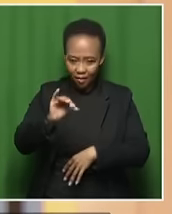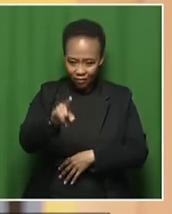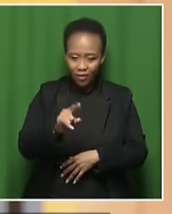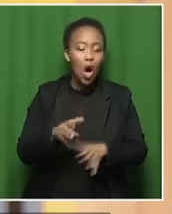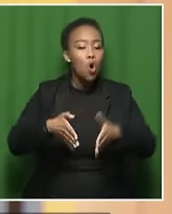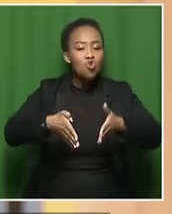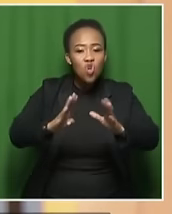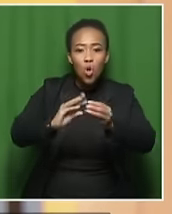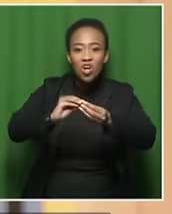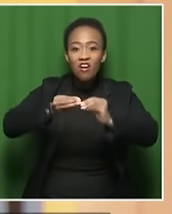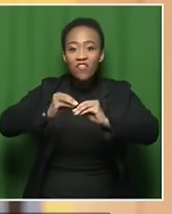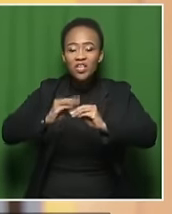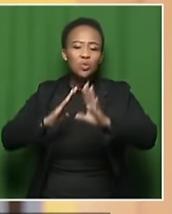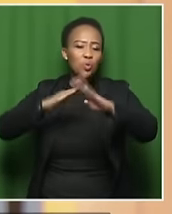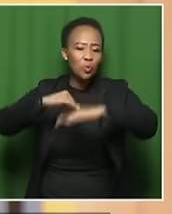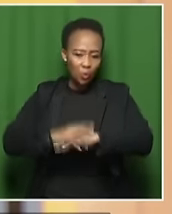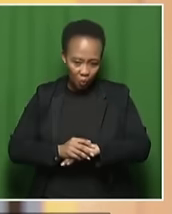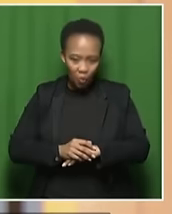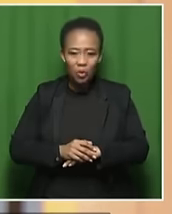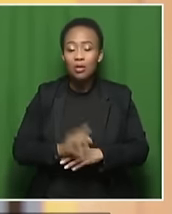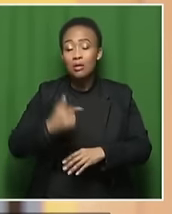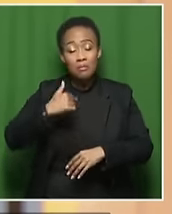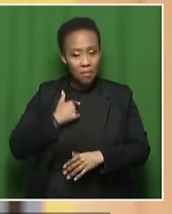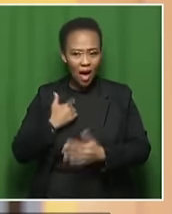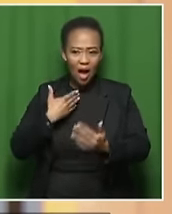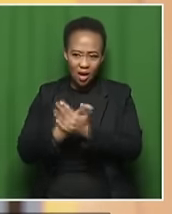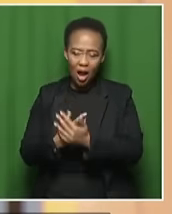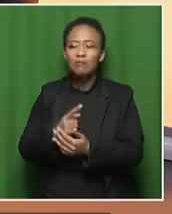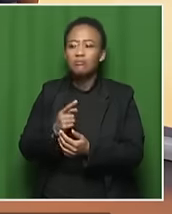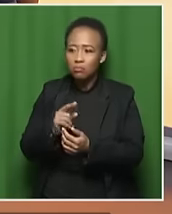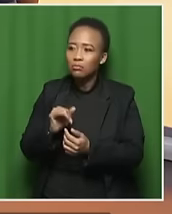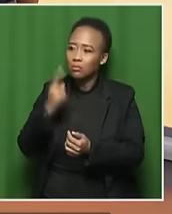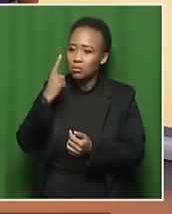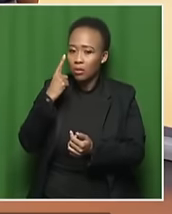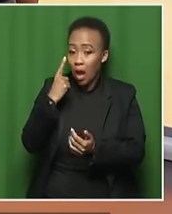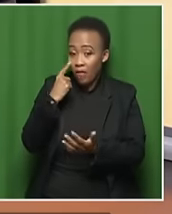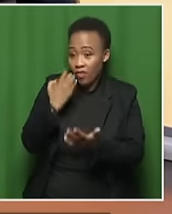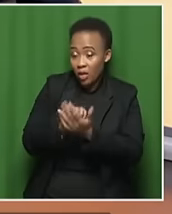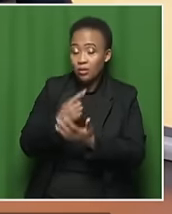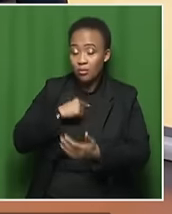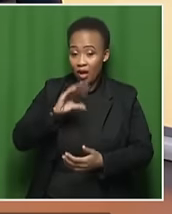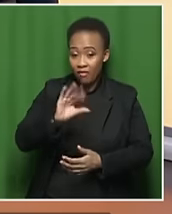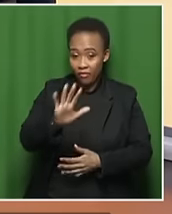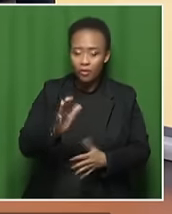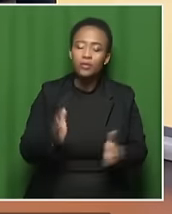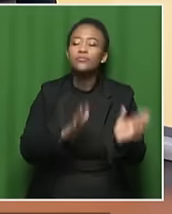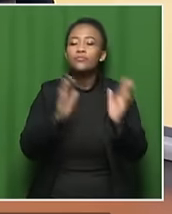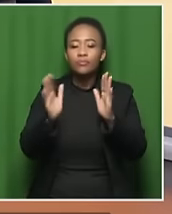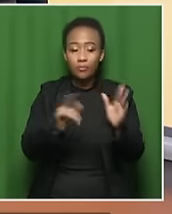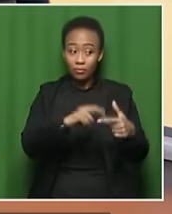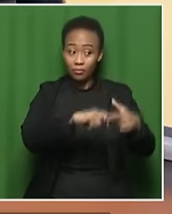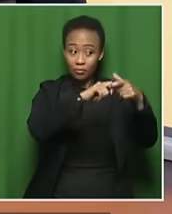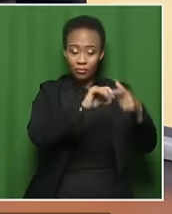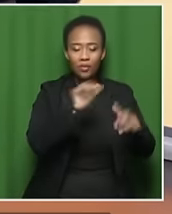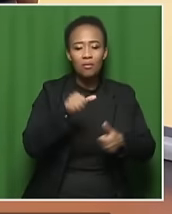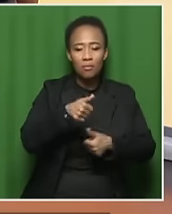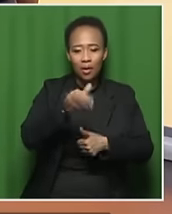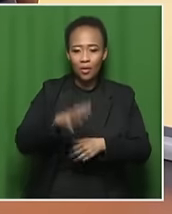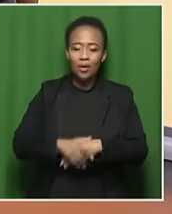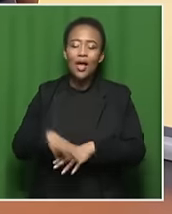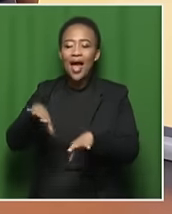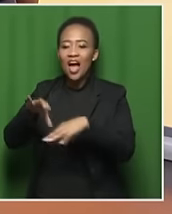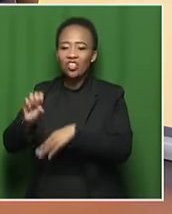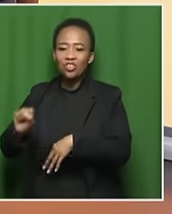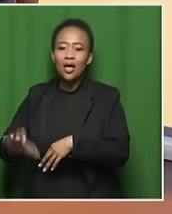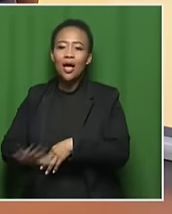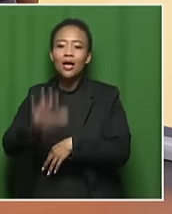Transport in the city of Joburg, I can testify to that. We'll come to those issues. Michael Beaumont, ActionSA. Well, I mean, ActionSA is a